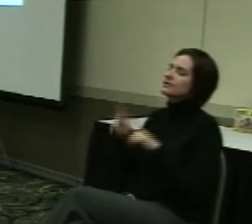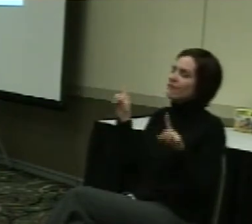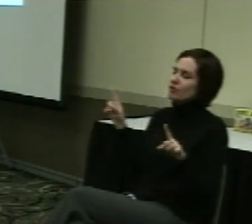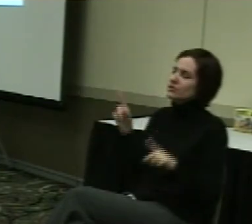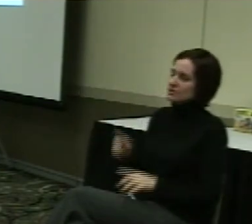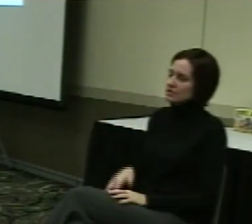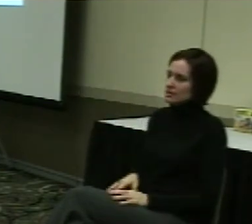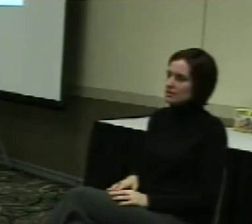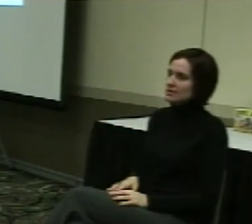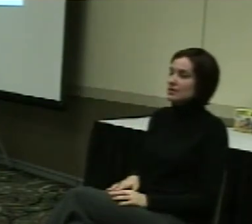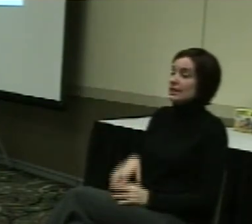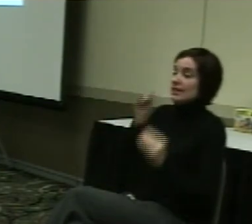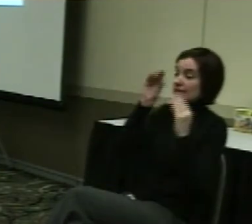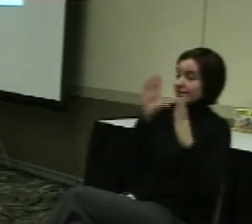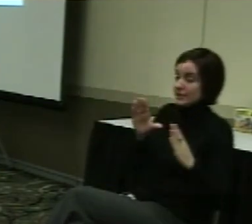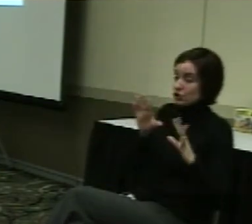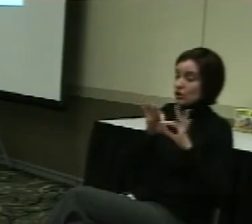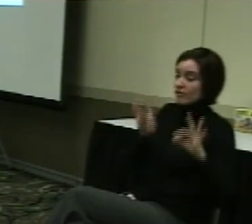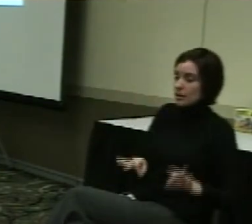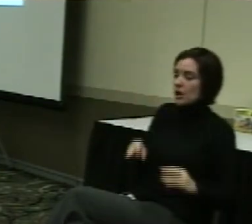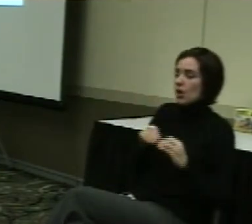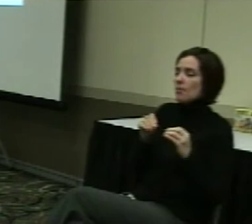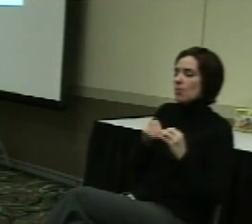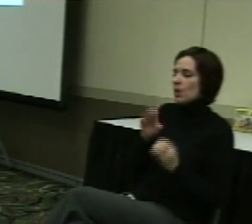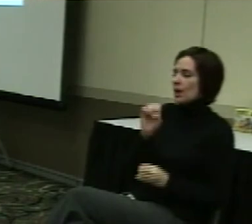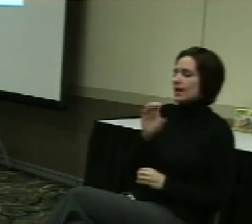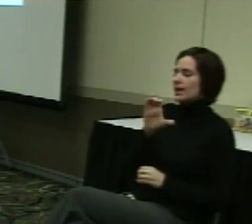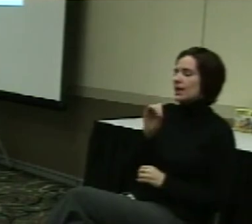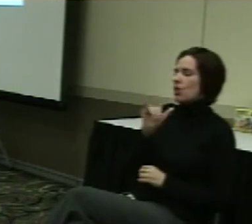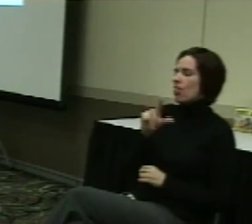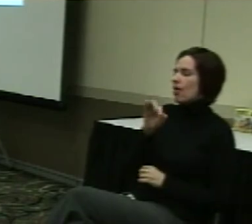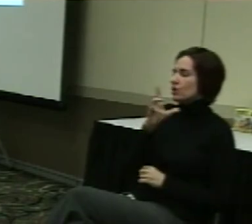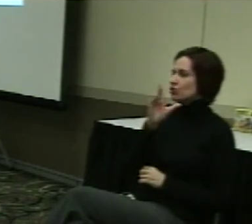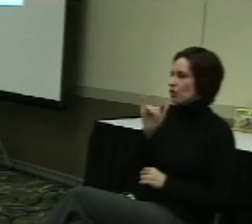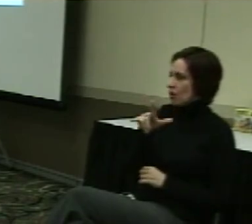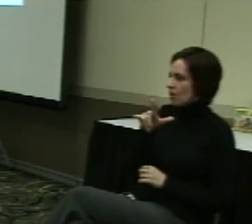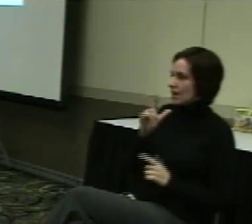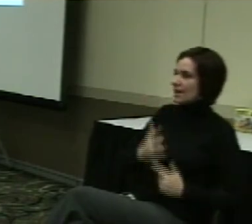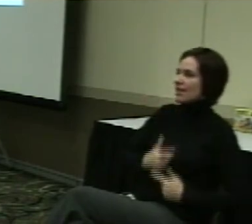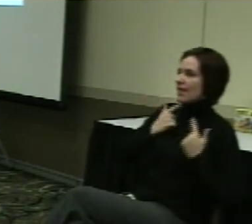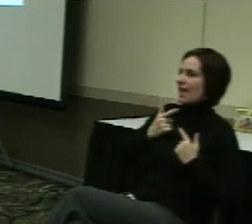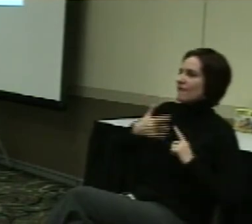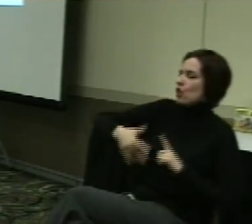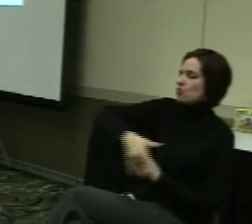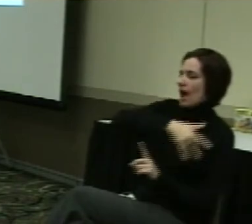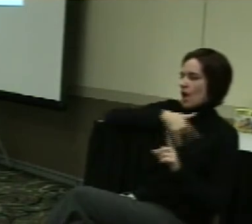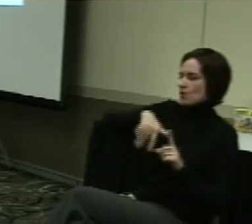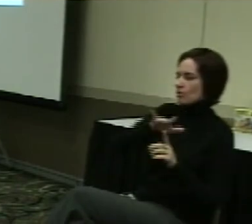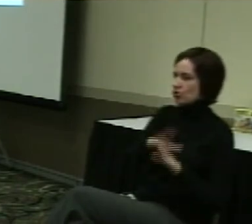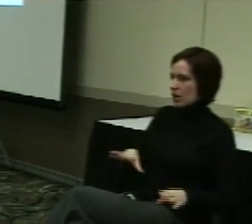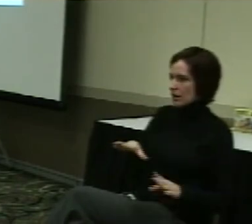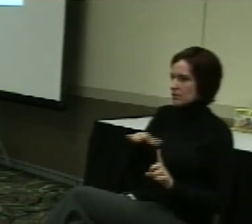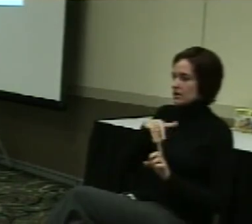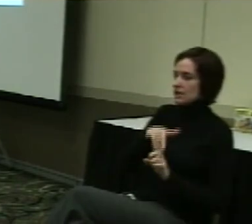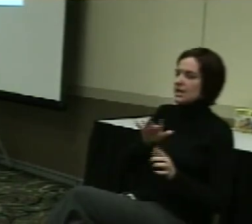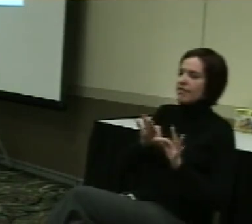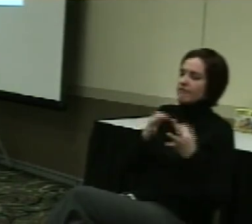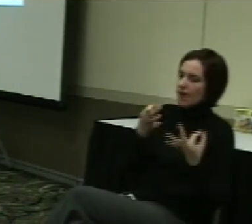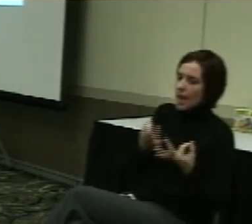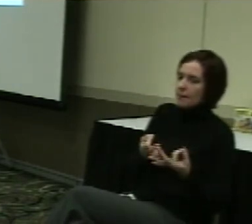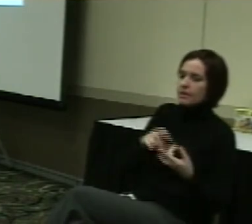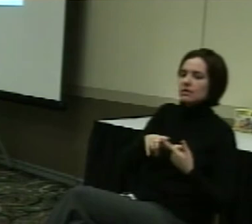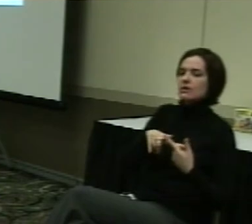than likely, your theoretical framework is more ecological, isn't it? It's the life around the child. It's the family. It's